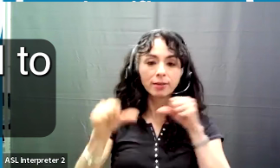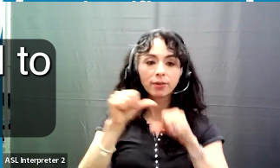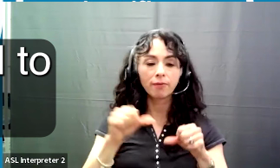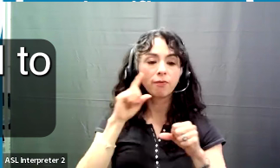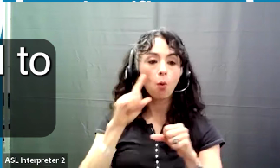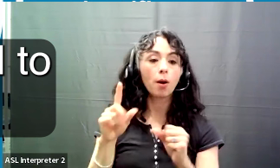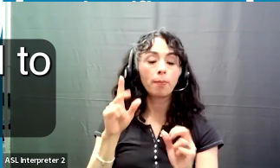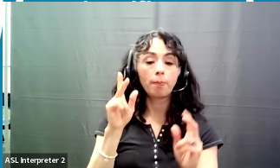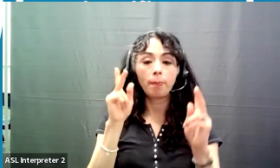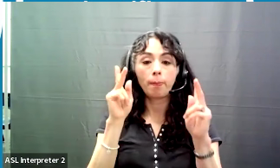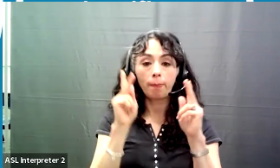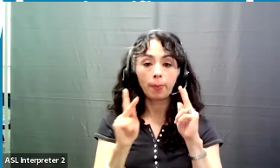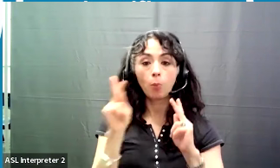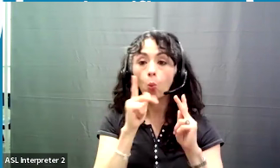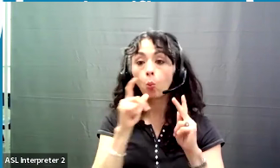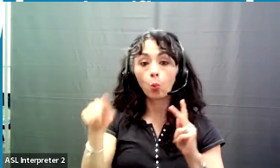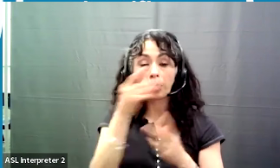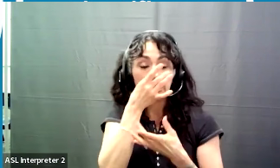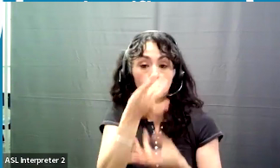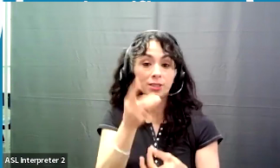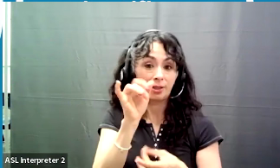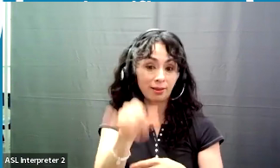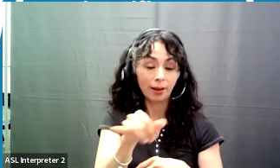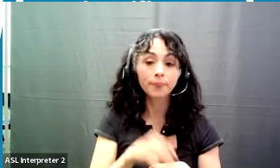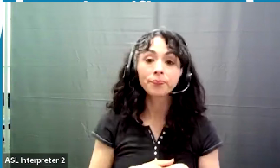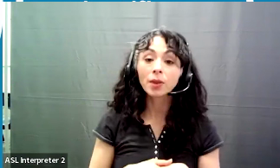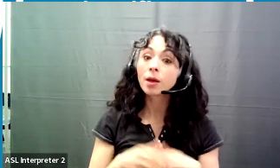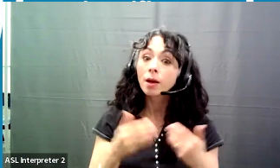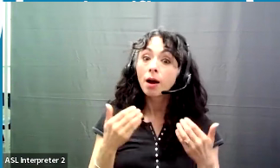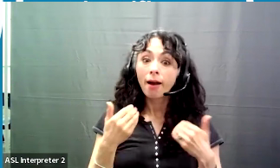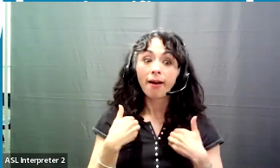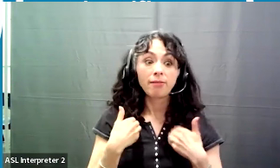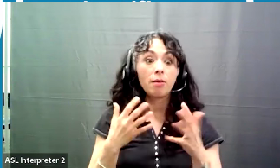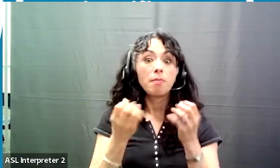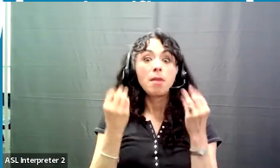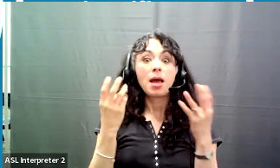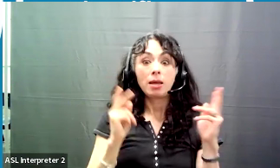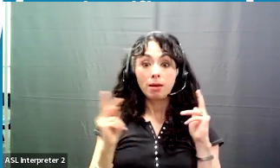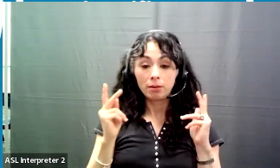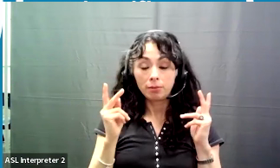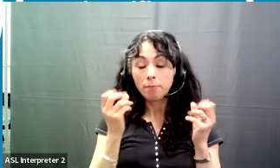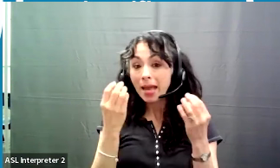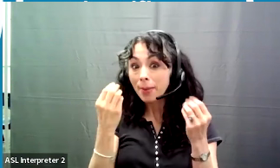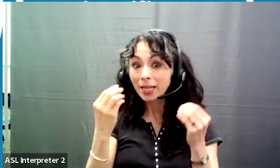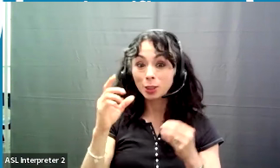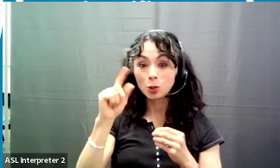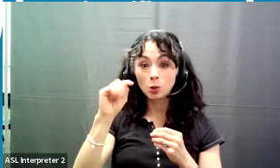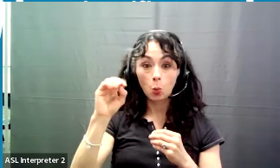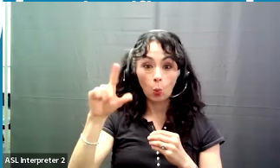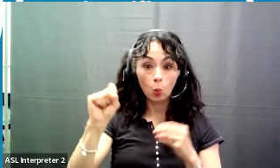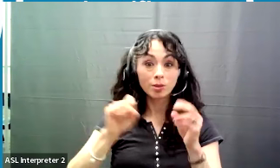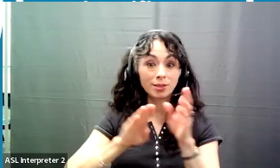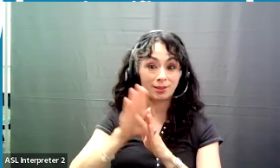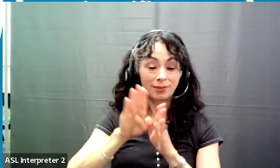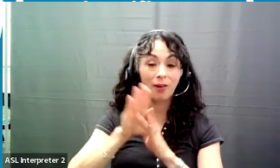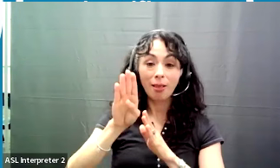we also communicate scientific and educational material. We have a lot of tools that have been developed